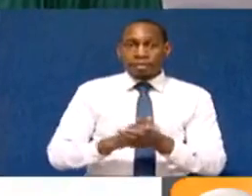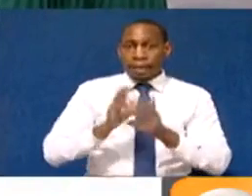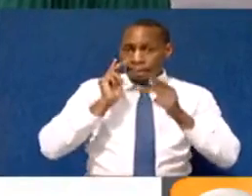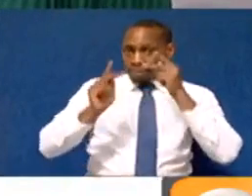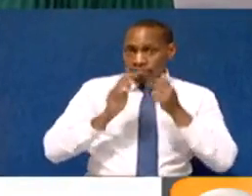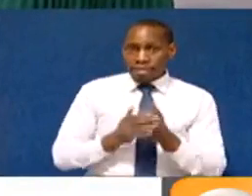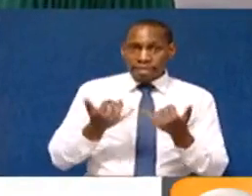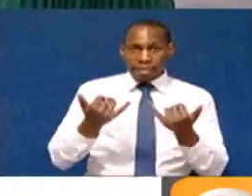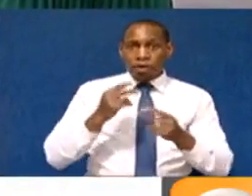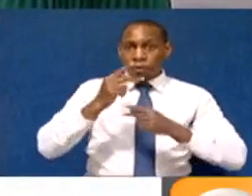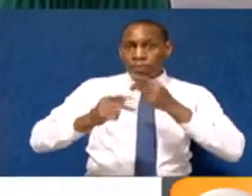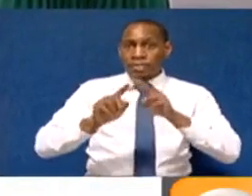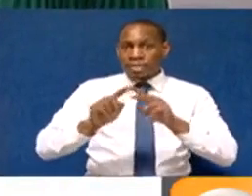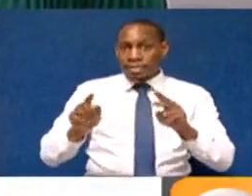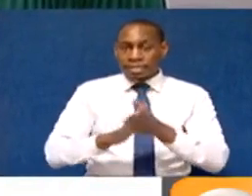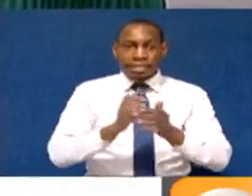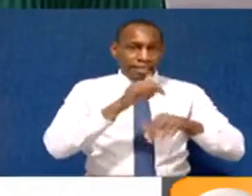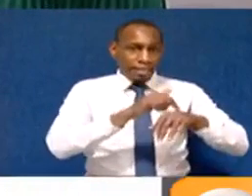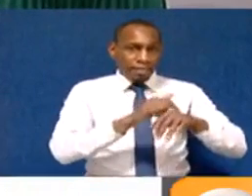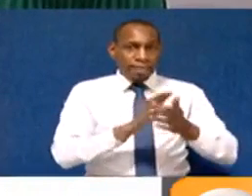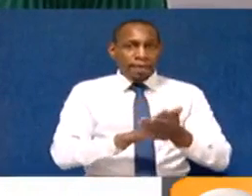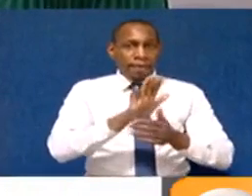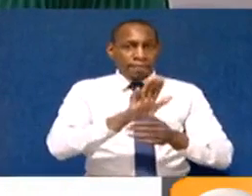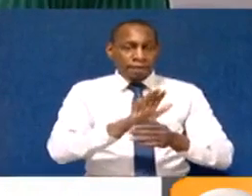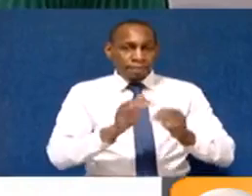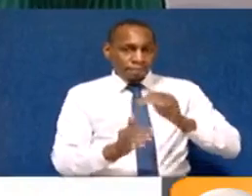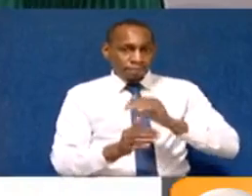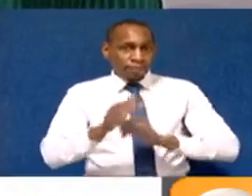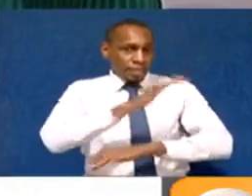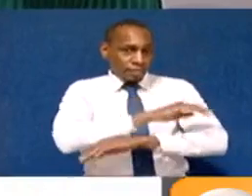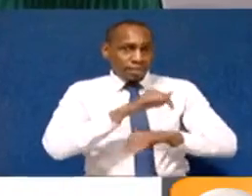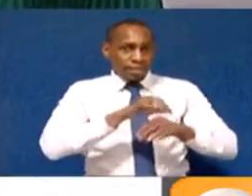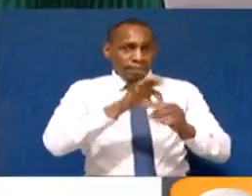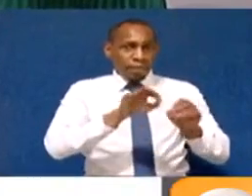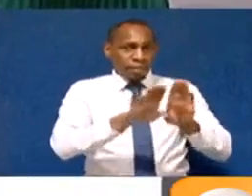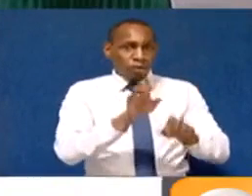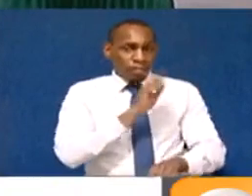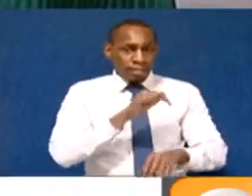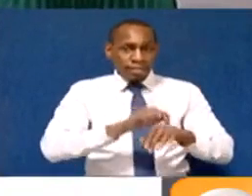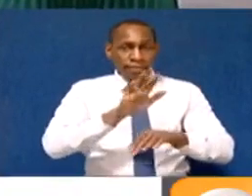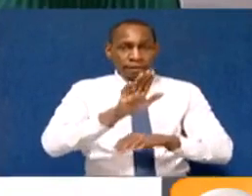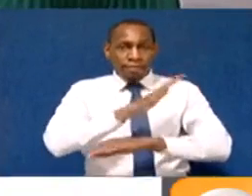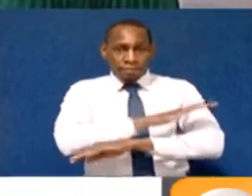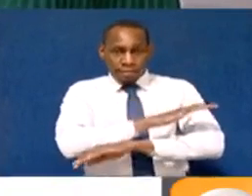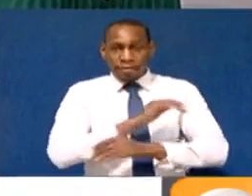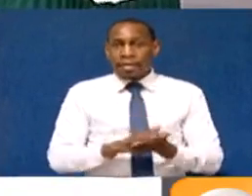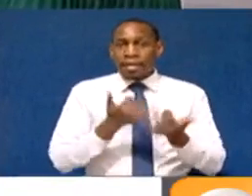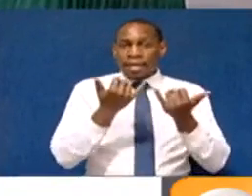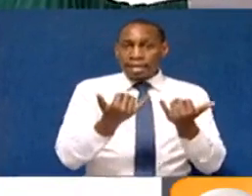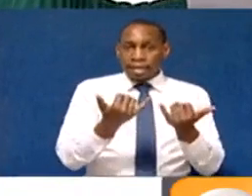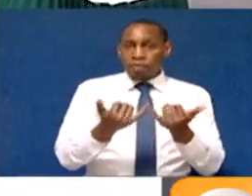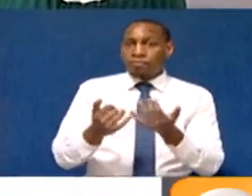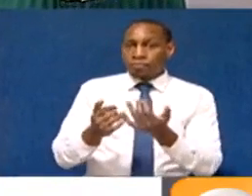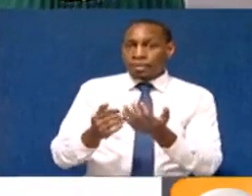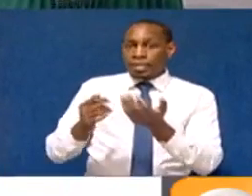aspect. So this process begins after 5 p.m. Once the polling station closes at that hour, it now becomes